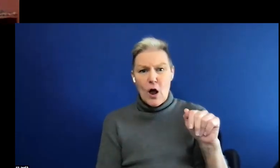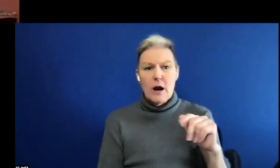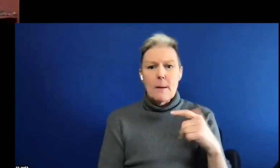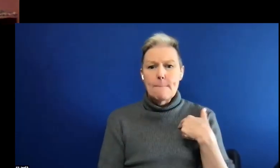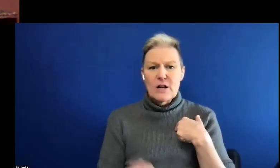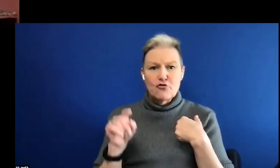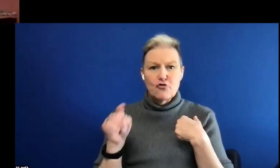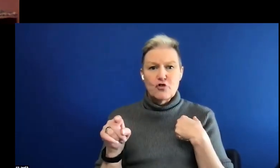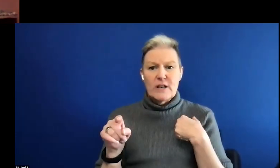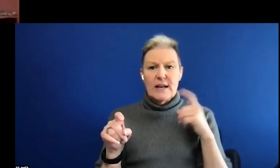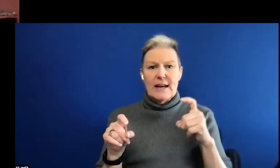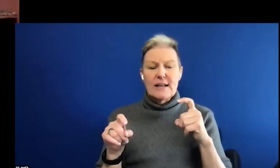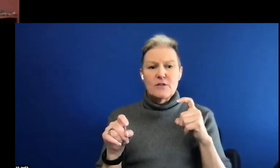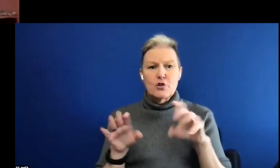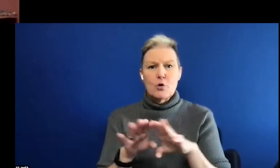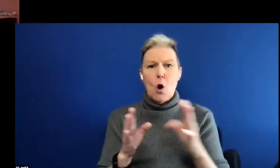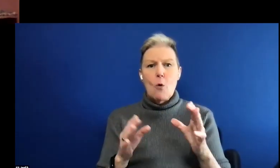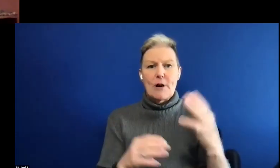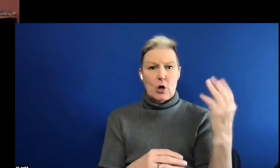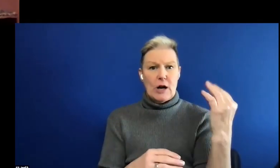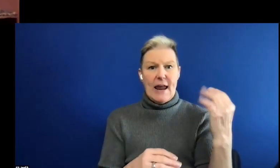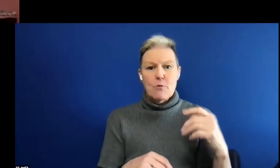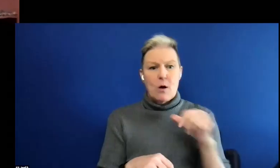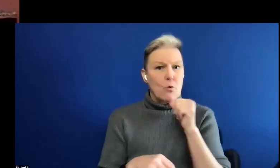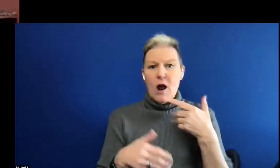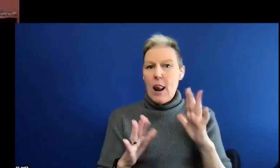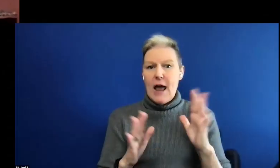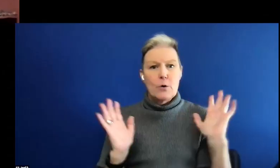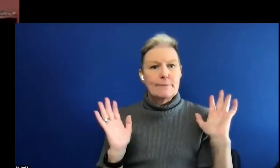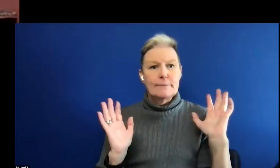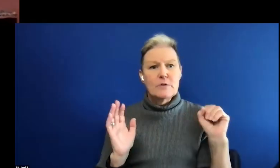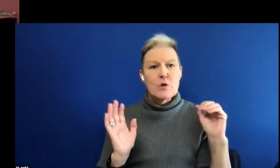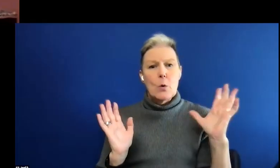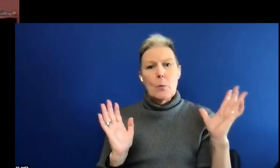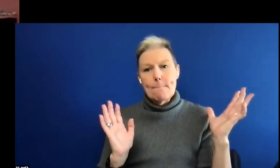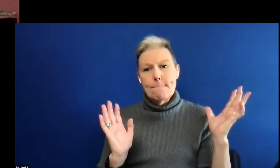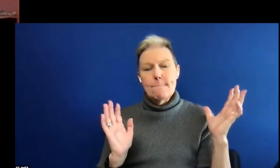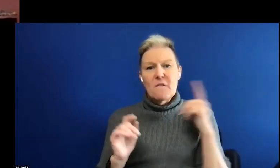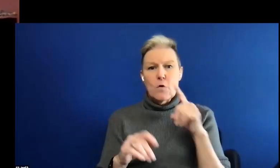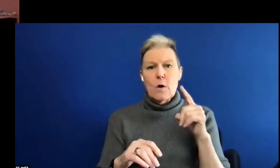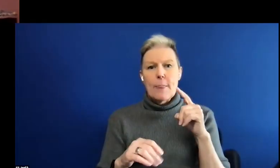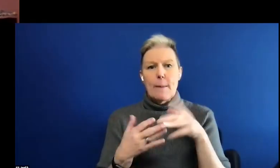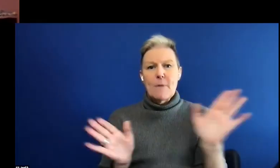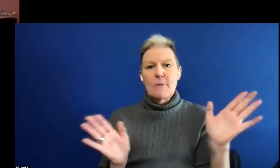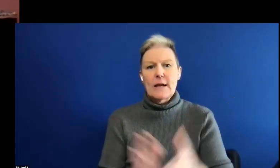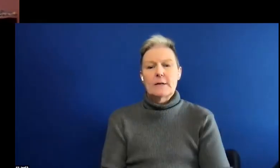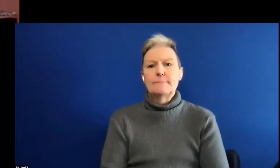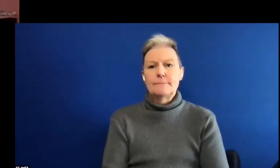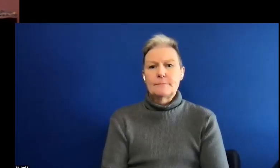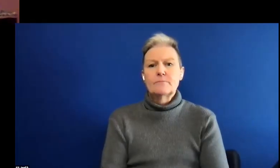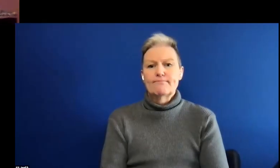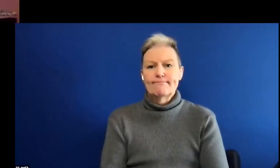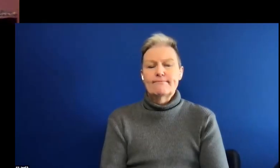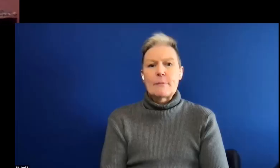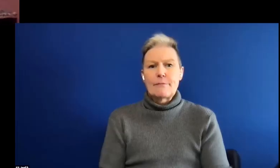However, she is needing to open her camera, and we're not allowed to open cameras for the public. So I am